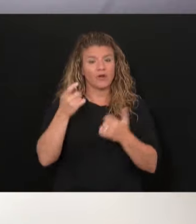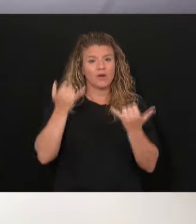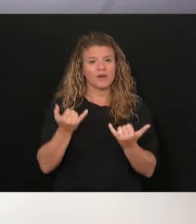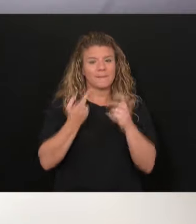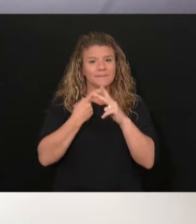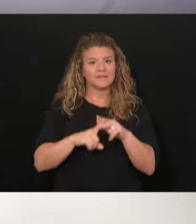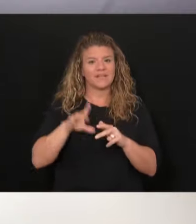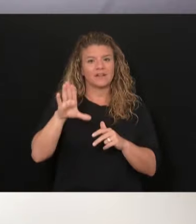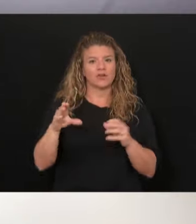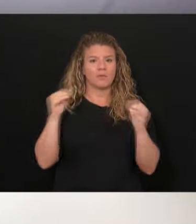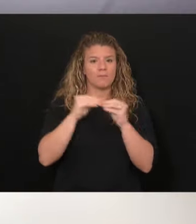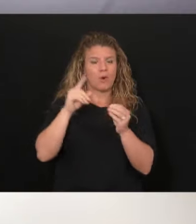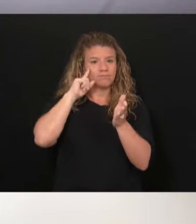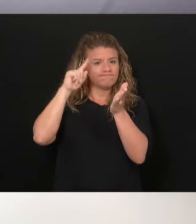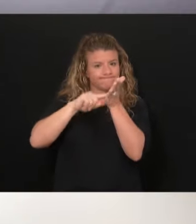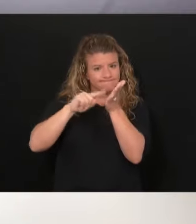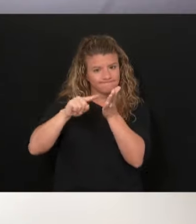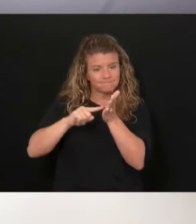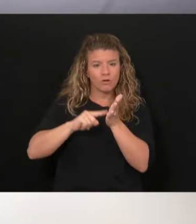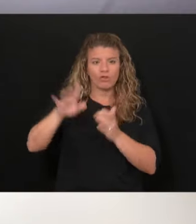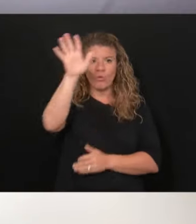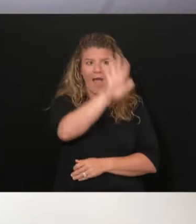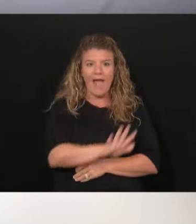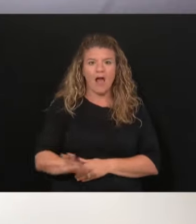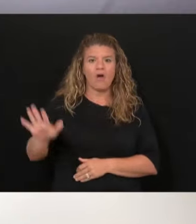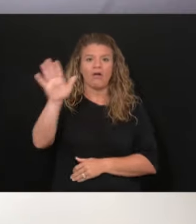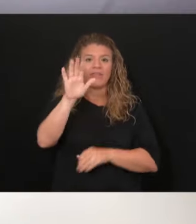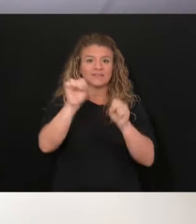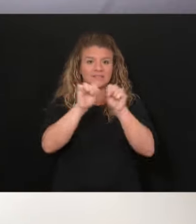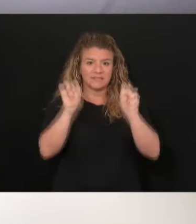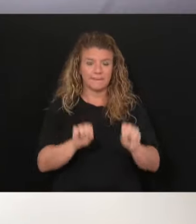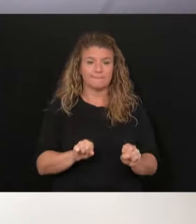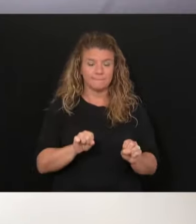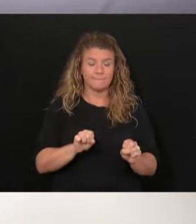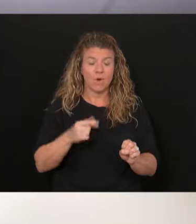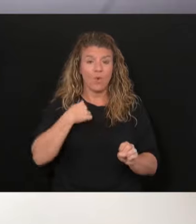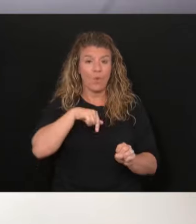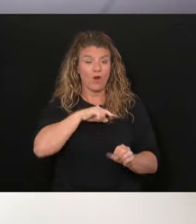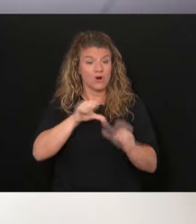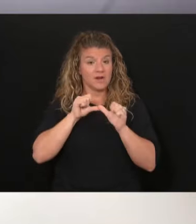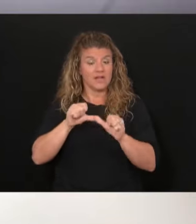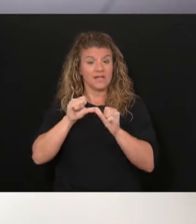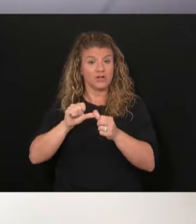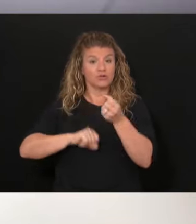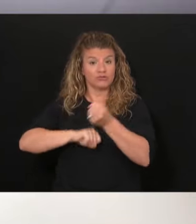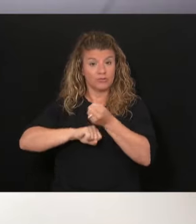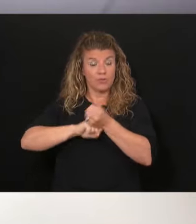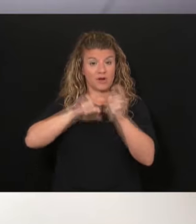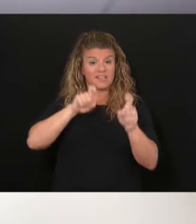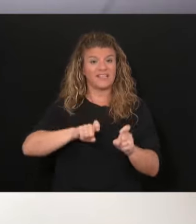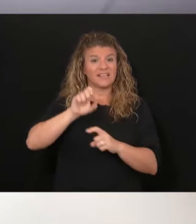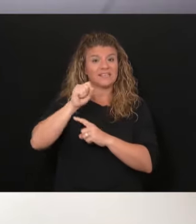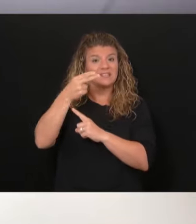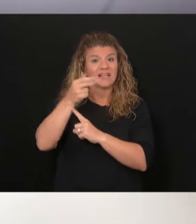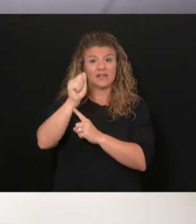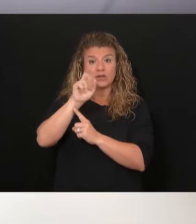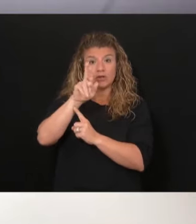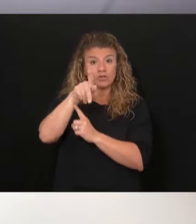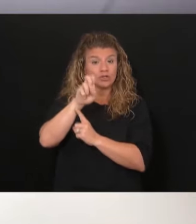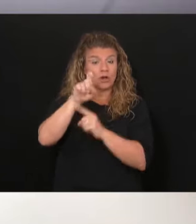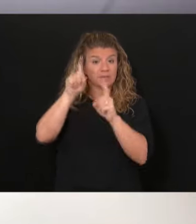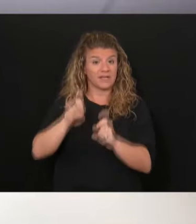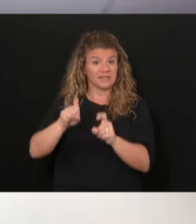intensive testing throughout the corrections system. Continuing to support the testing at Sharp Hospital in support of